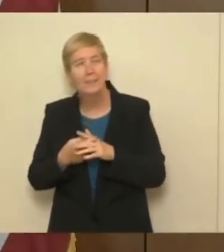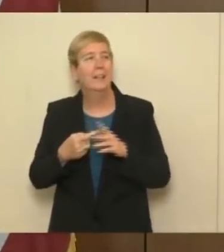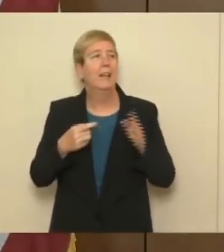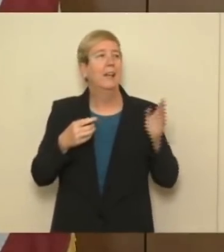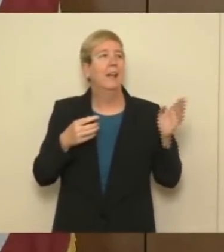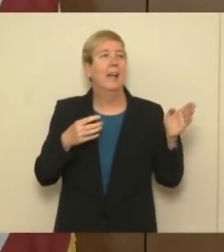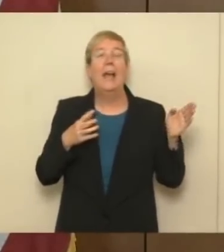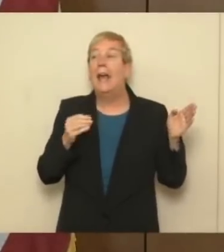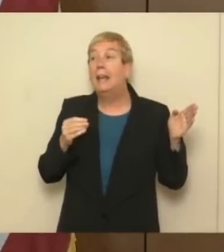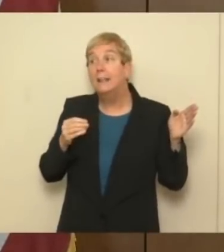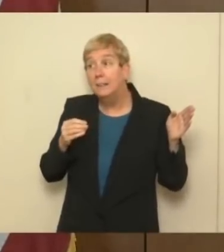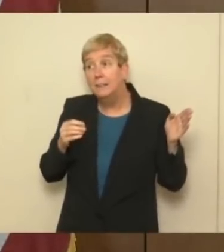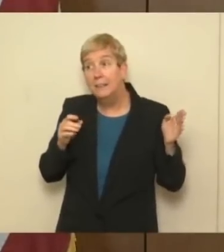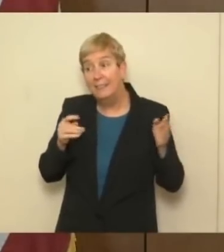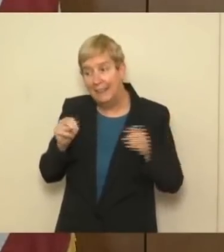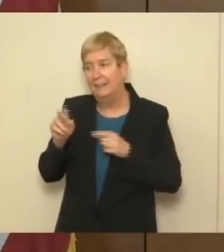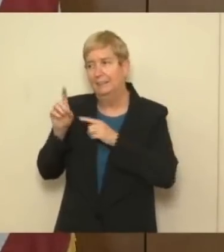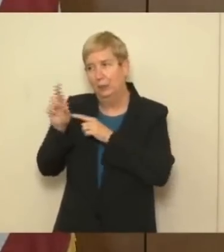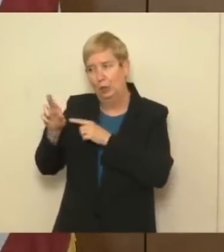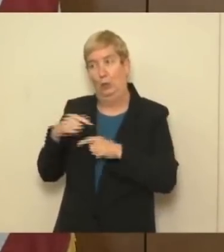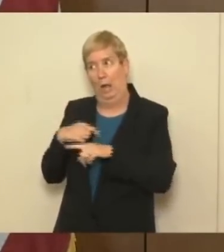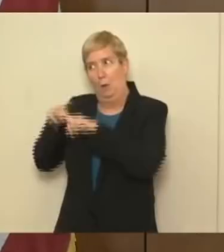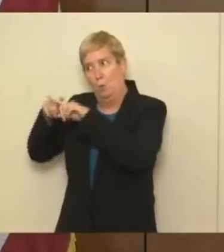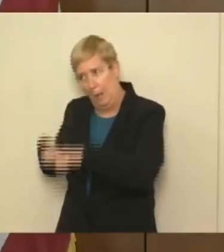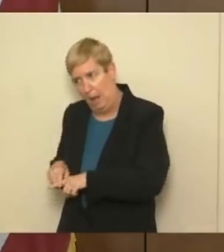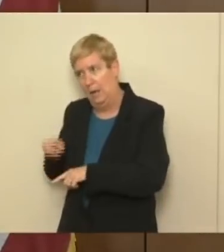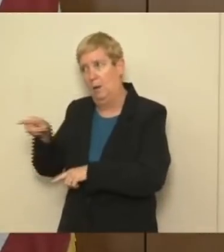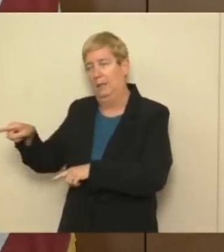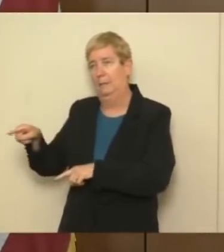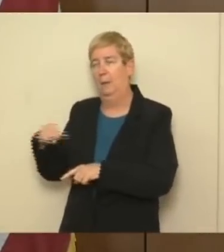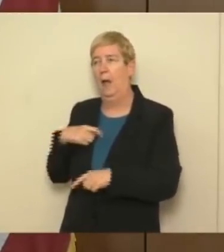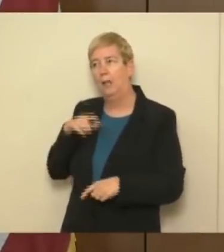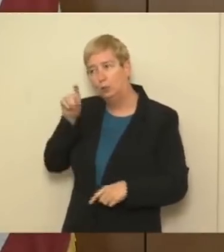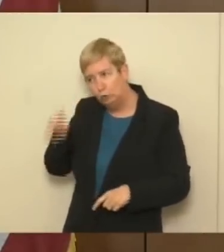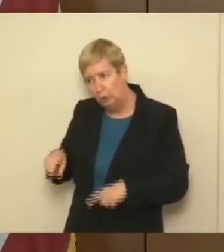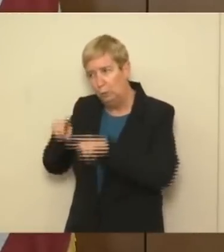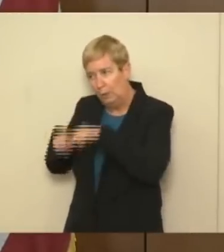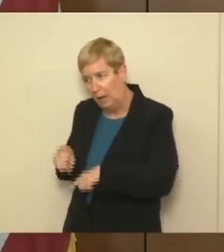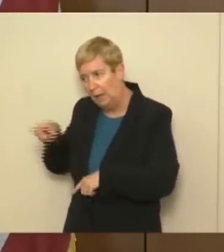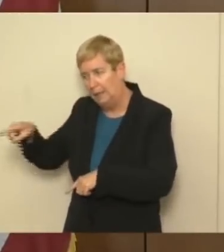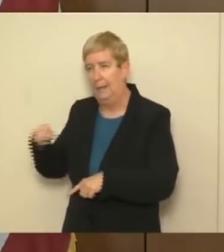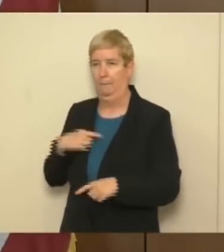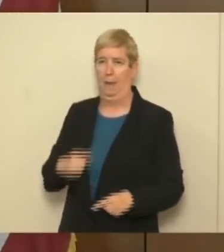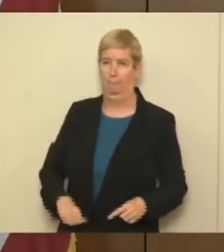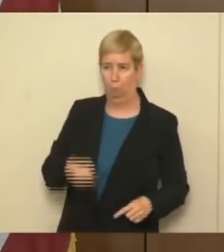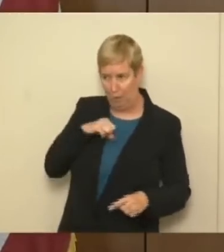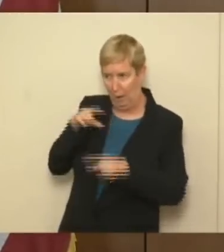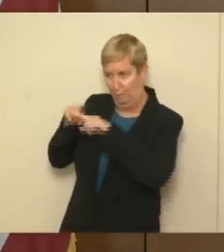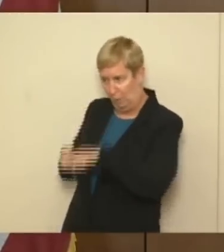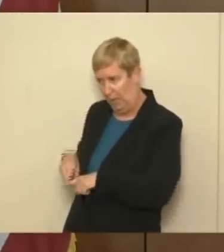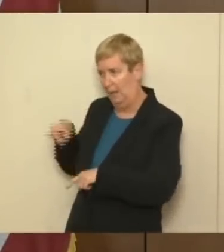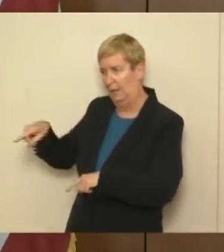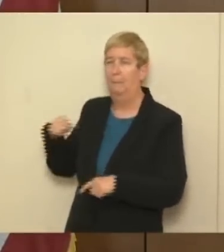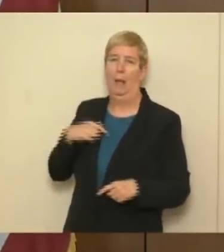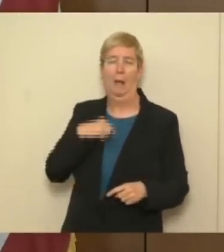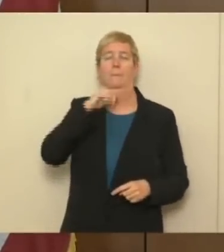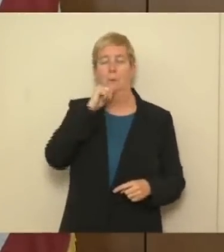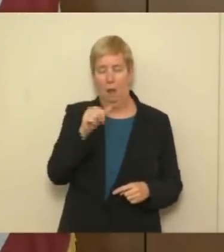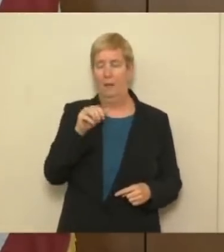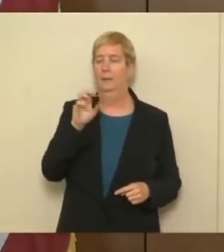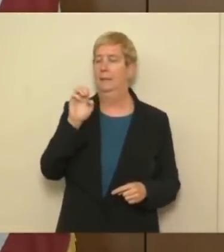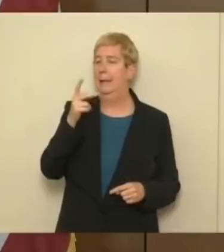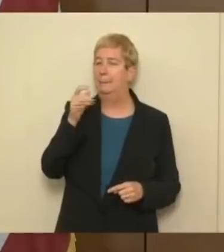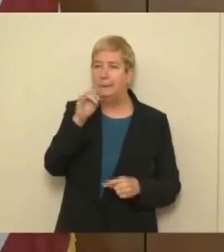rely on and should, and I'm proud of that fact. I am not an epidemiologist, I am not a clinician, I am not a